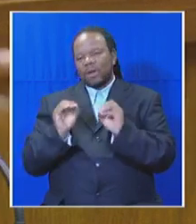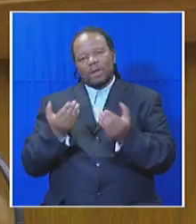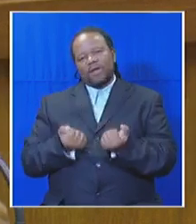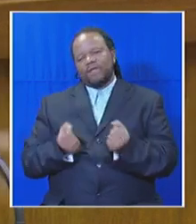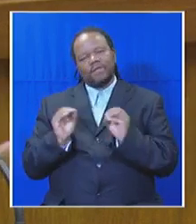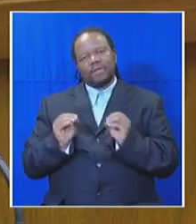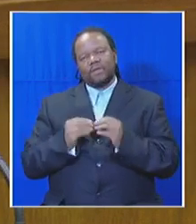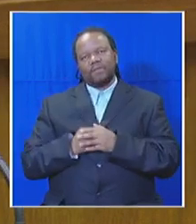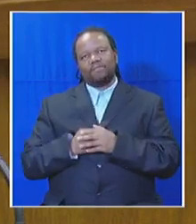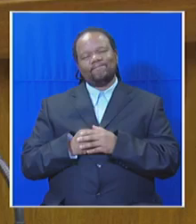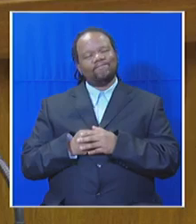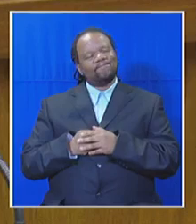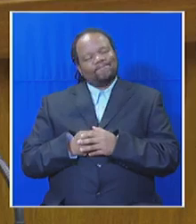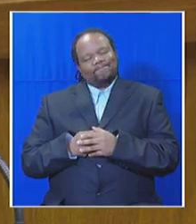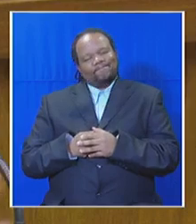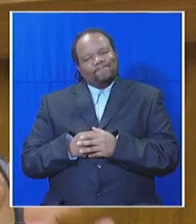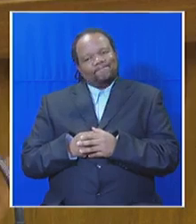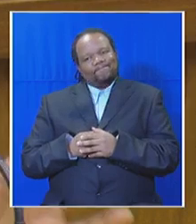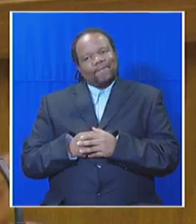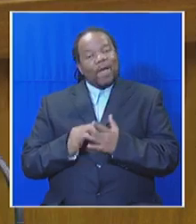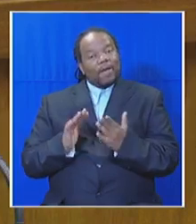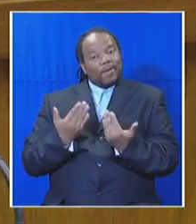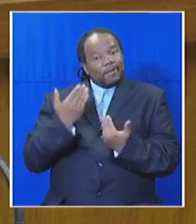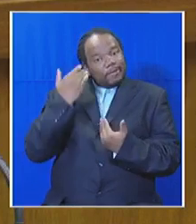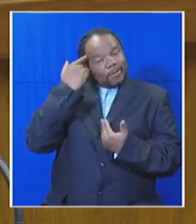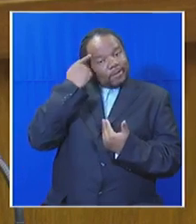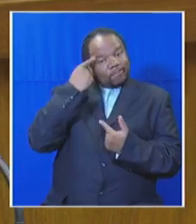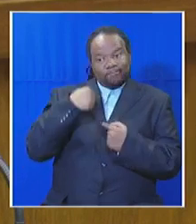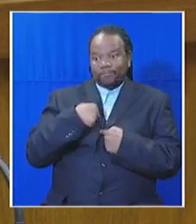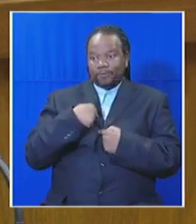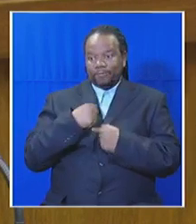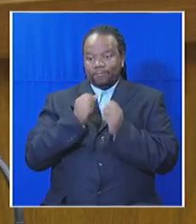Unfortunately, I wouldn't guess. I can't be a Sangoma.